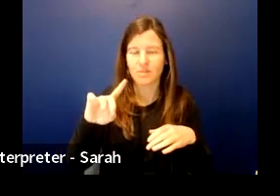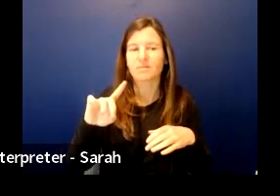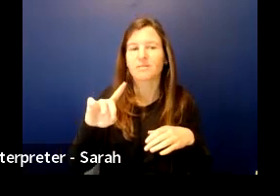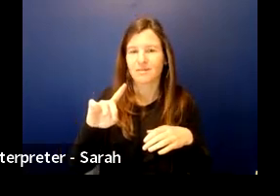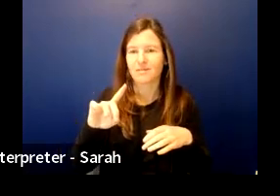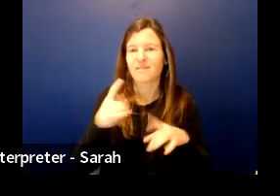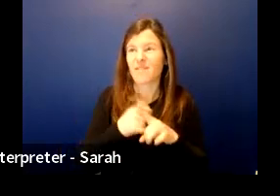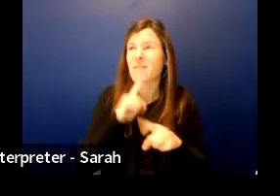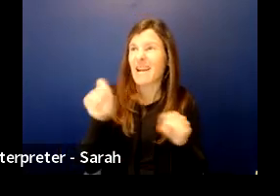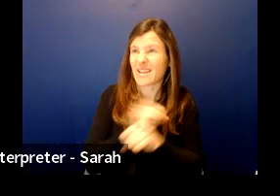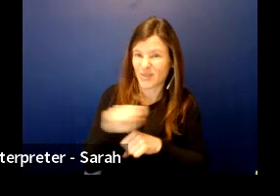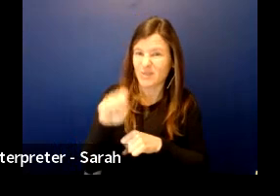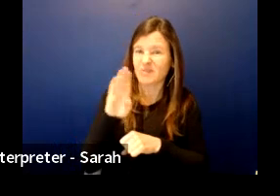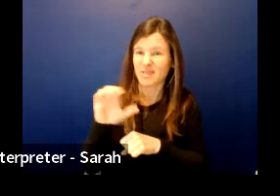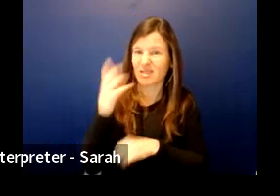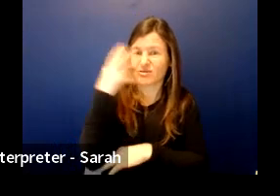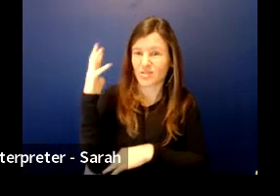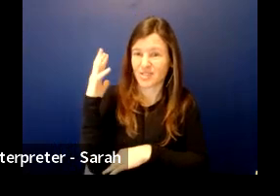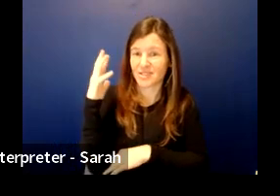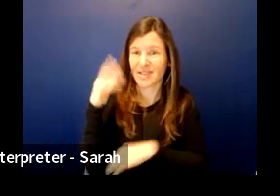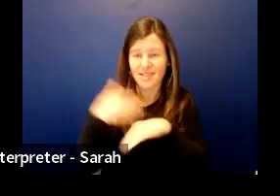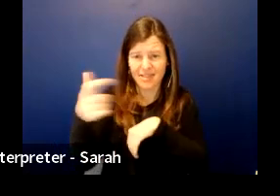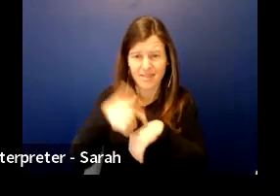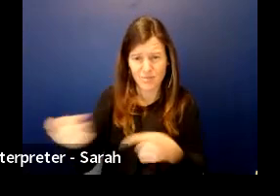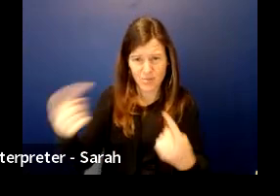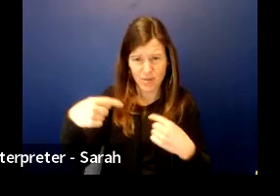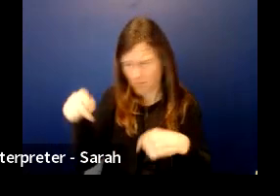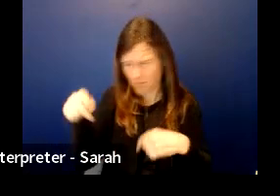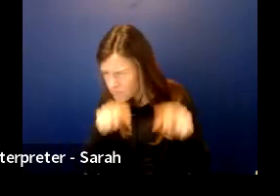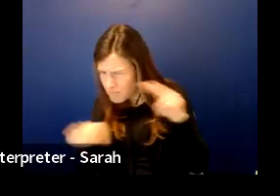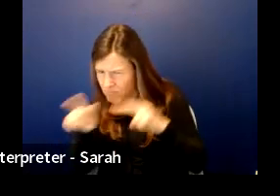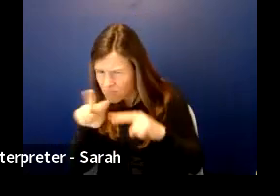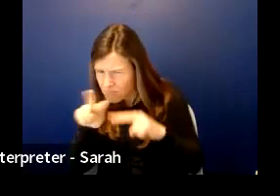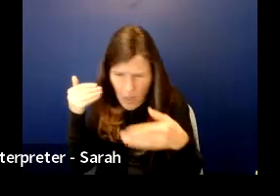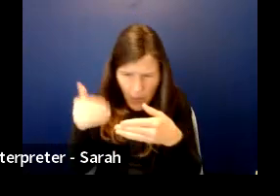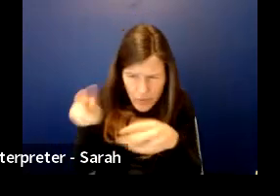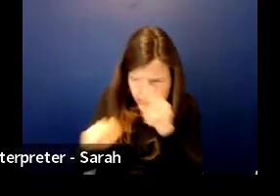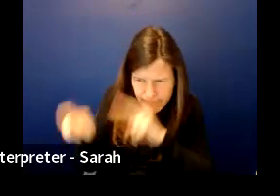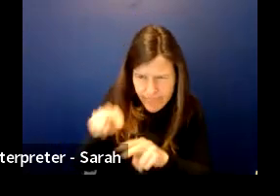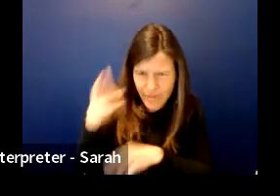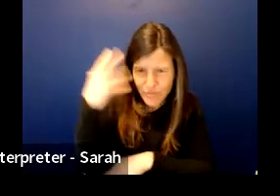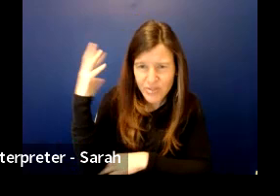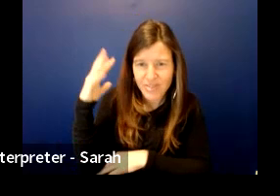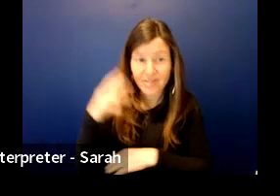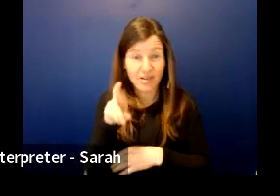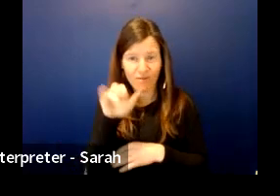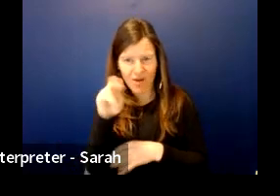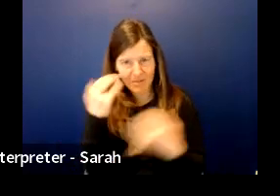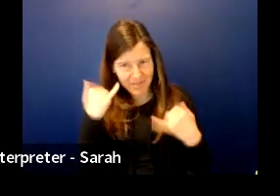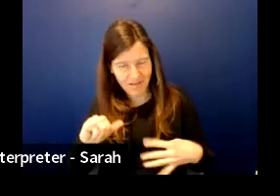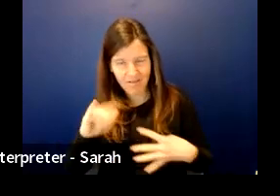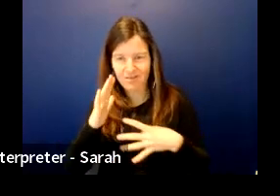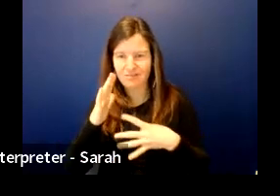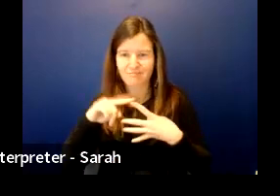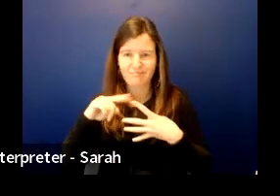a closer look next time you're here at those trees. All right, Robin, still in the lead. Wow. Can